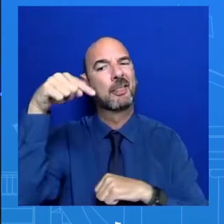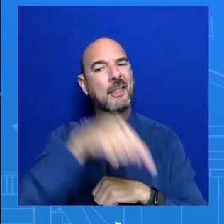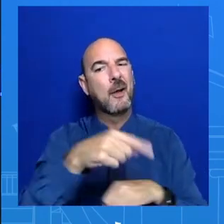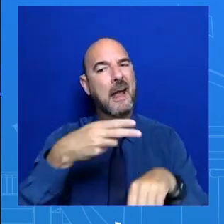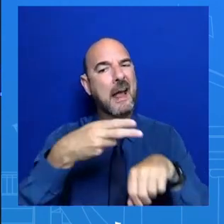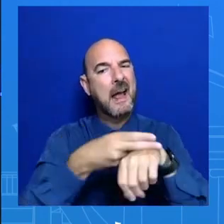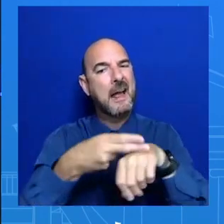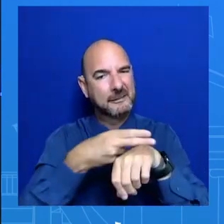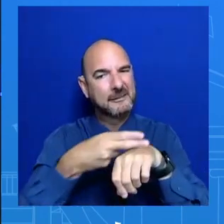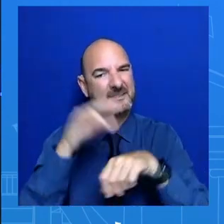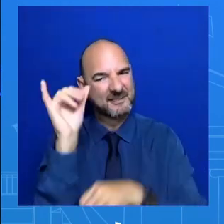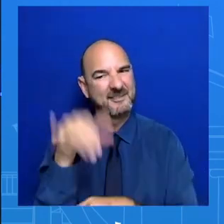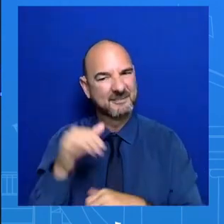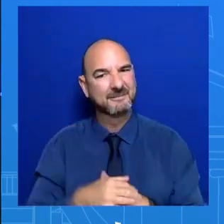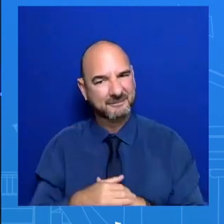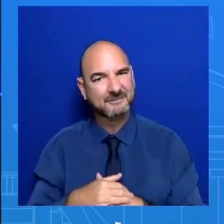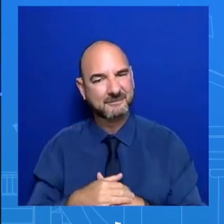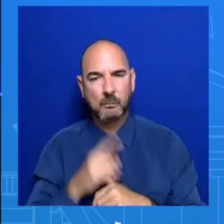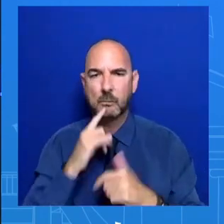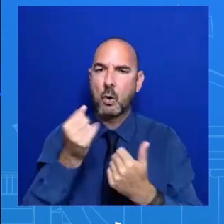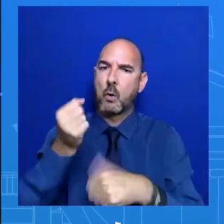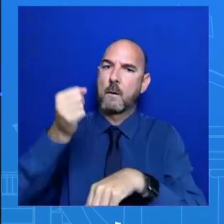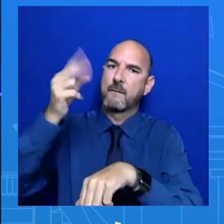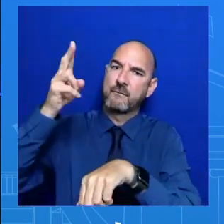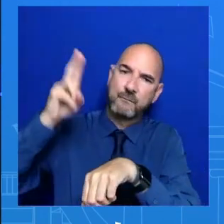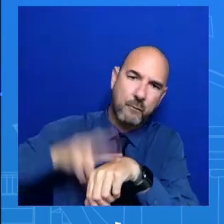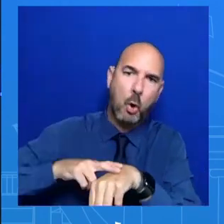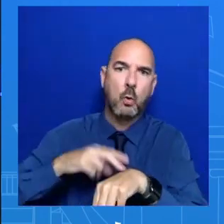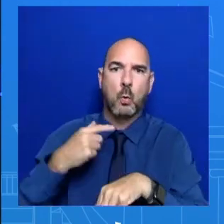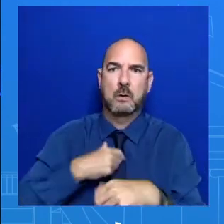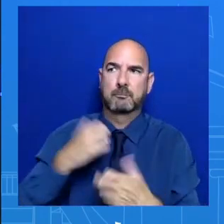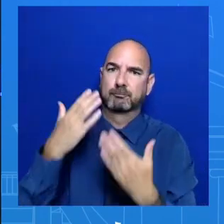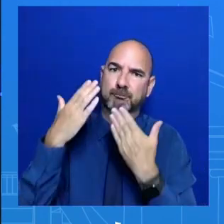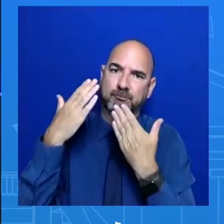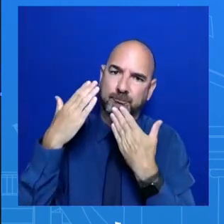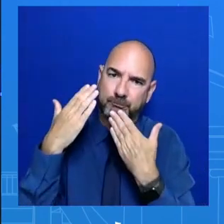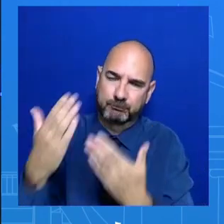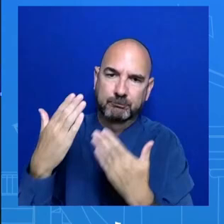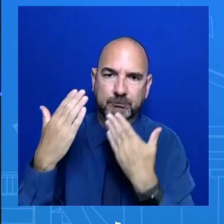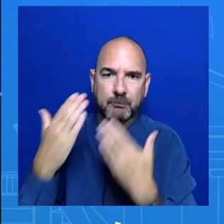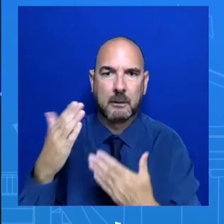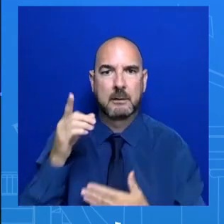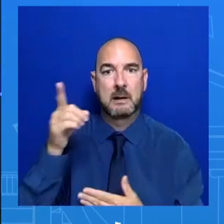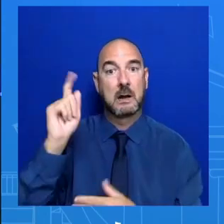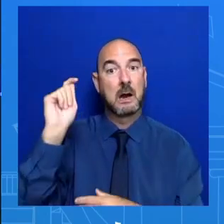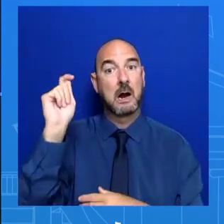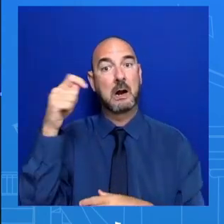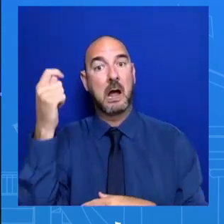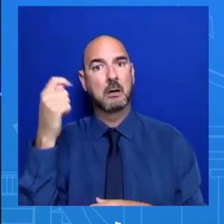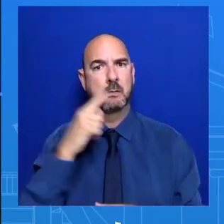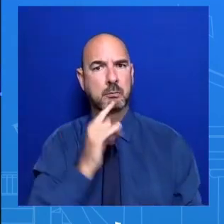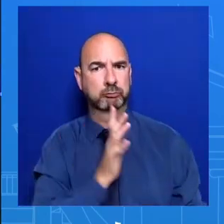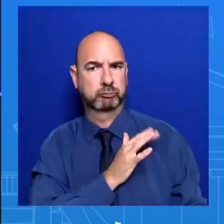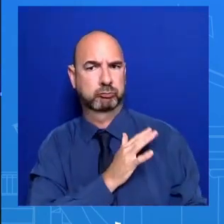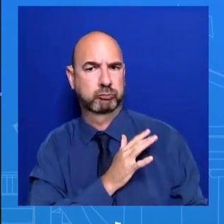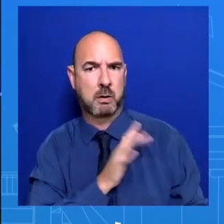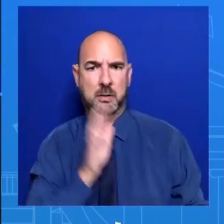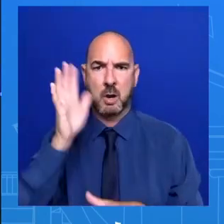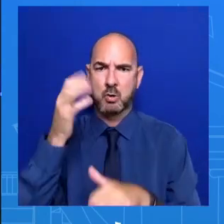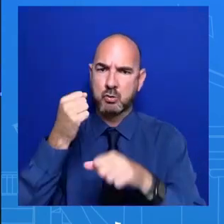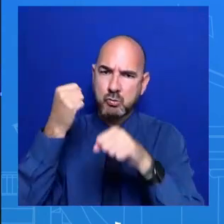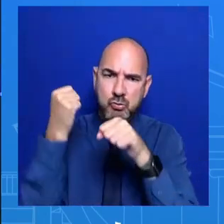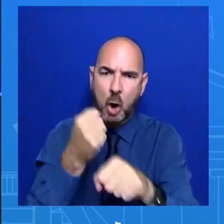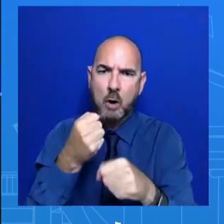of course, the strong, principled, consistent stance that Kenya has taken in supporting Ukraine's sovereignty and territorial